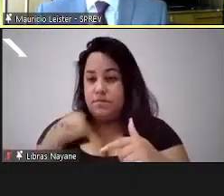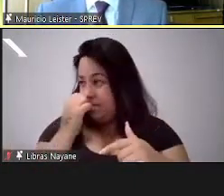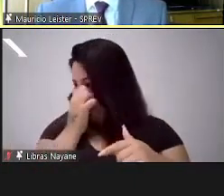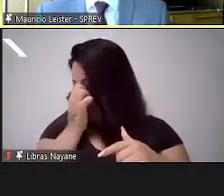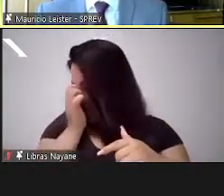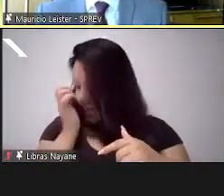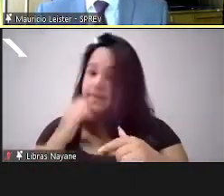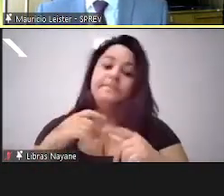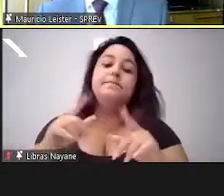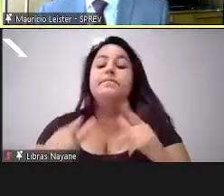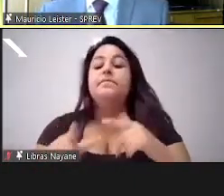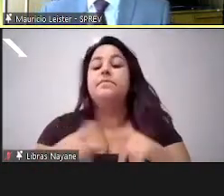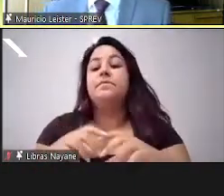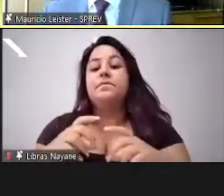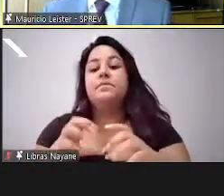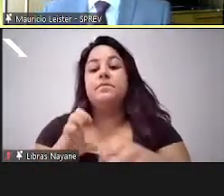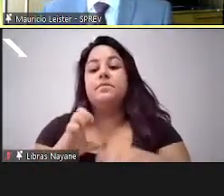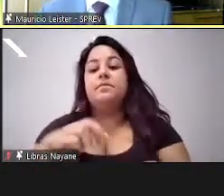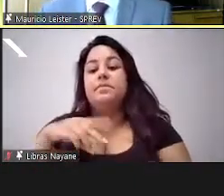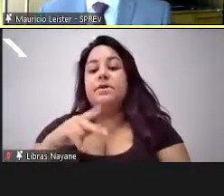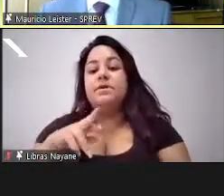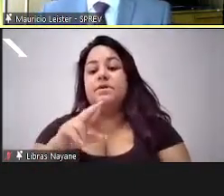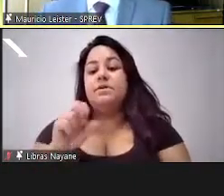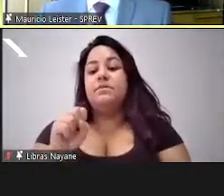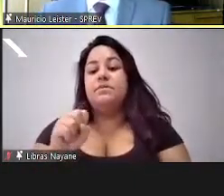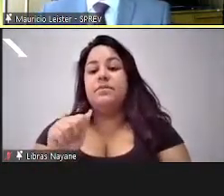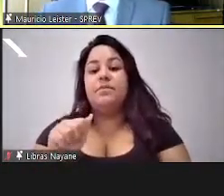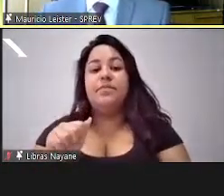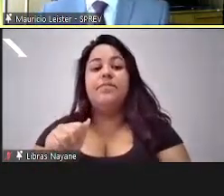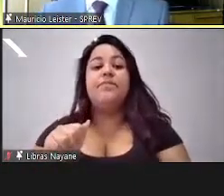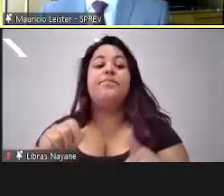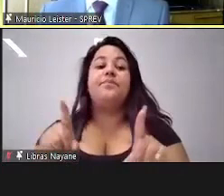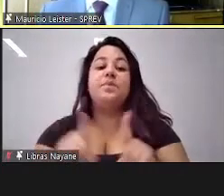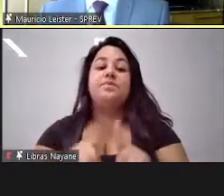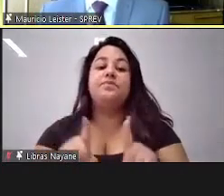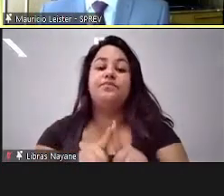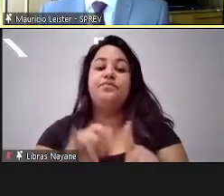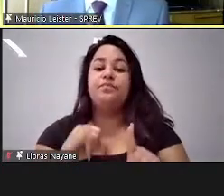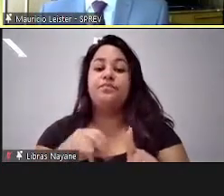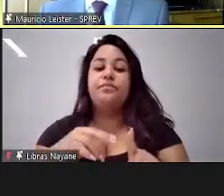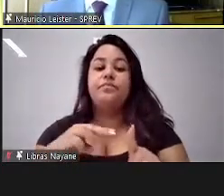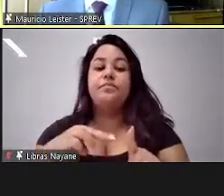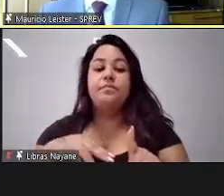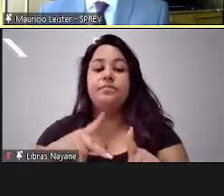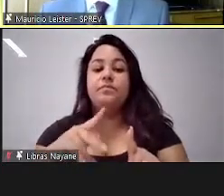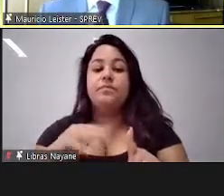now, they're only the bigger companies that declare